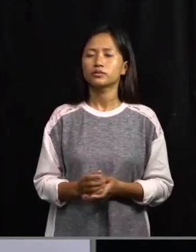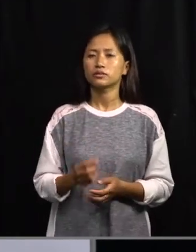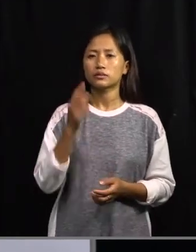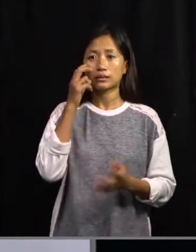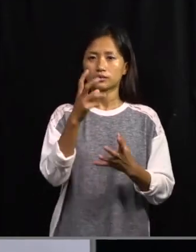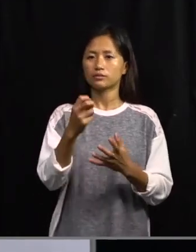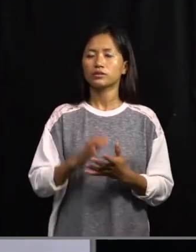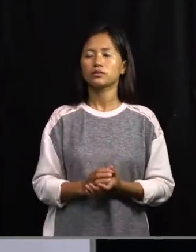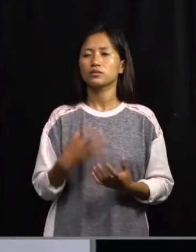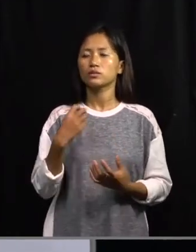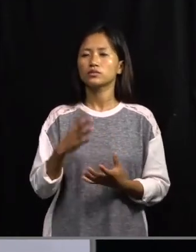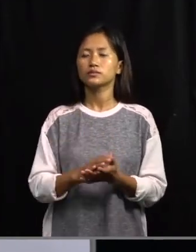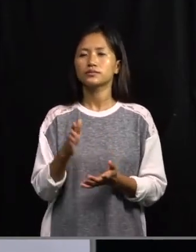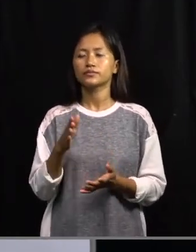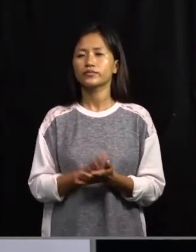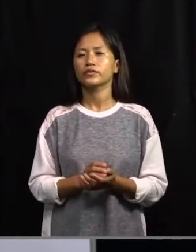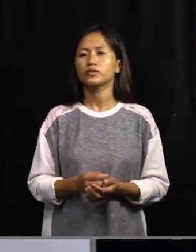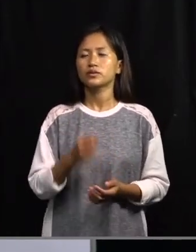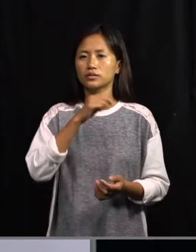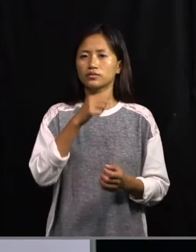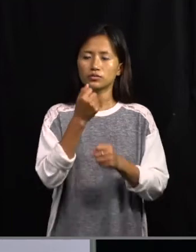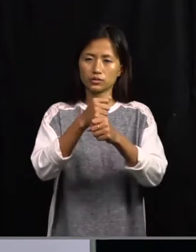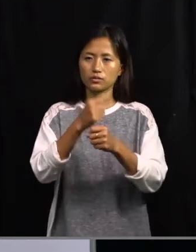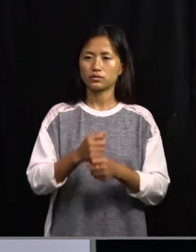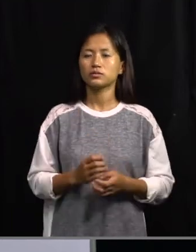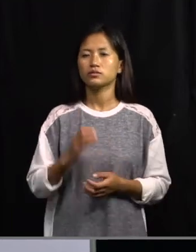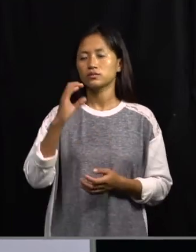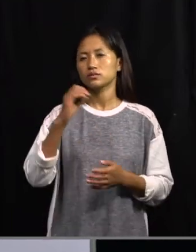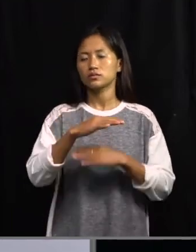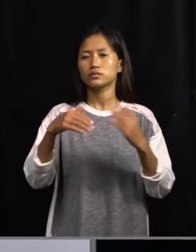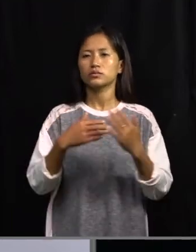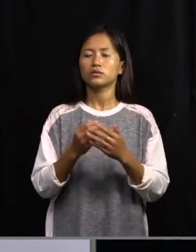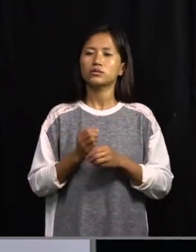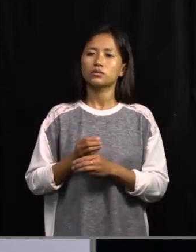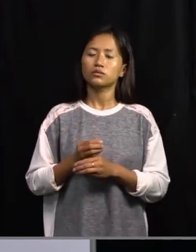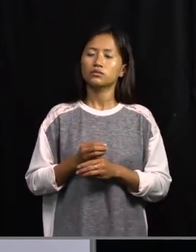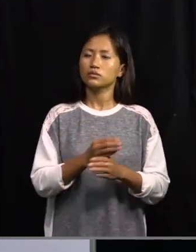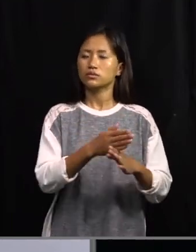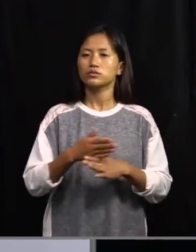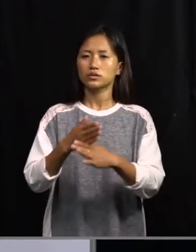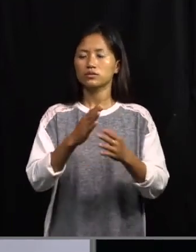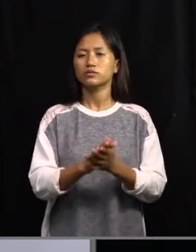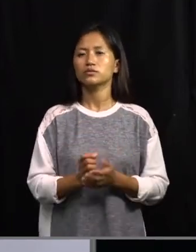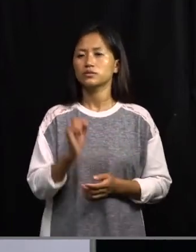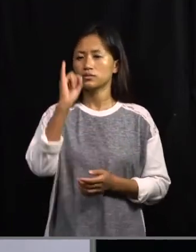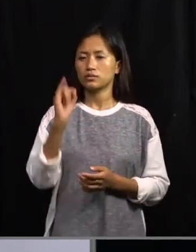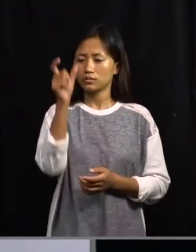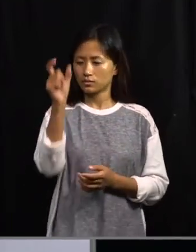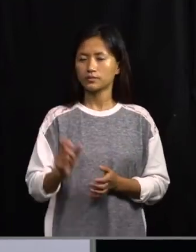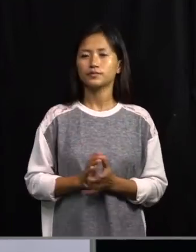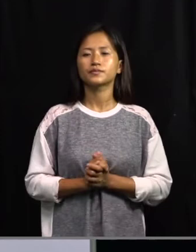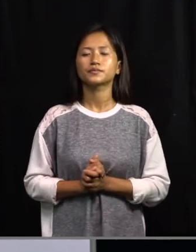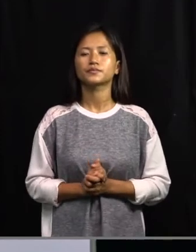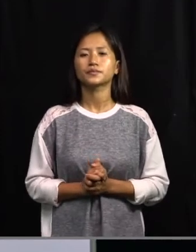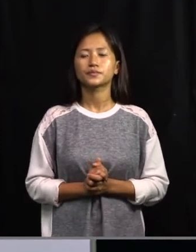the government. It's a legally compulsory contribution from the individual. Get the point or not?